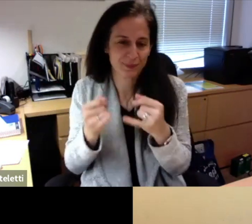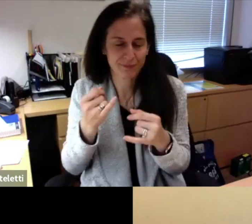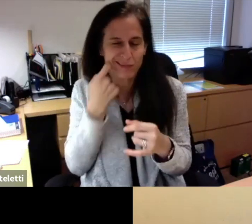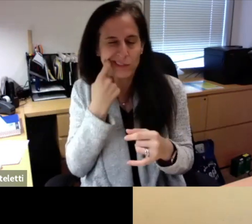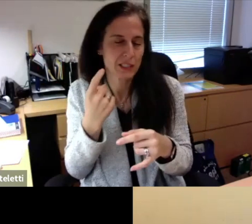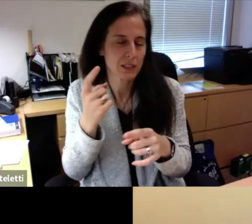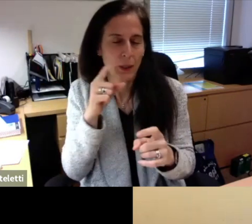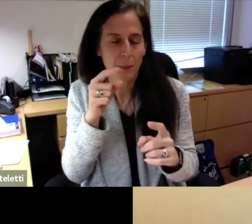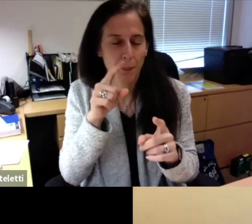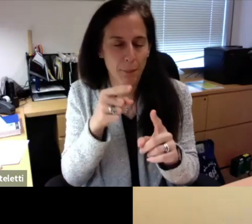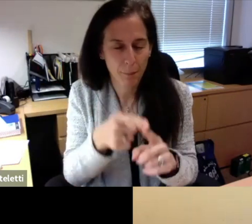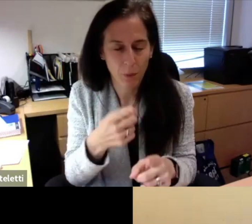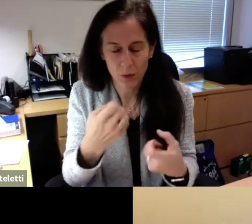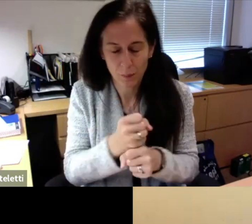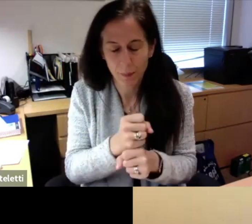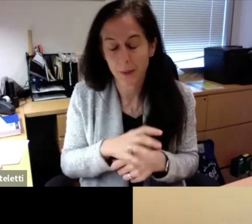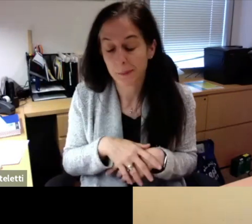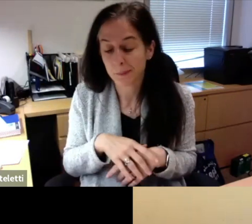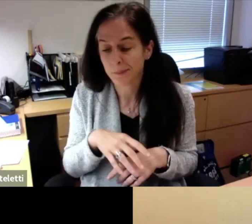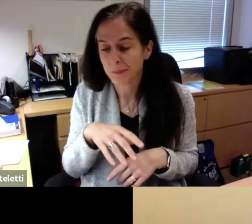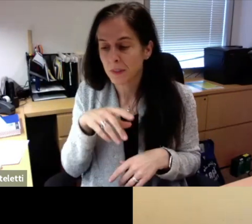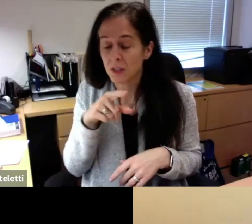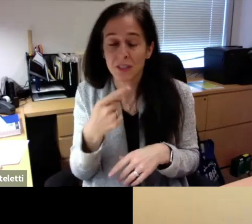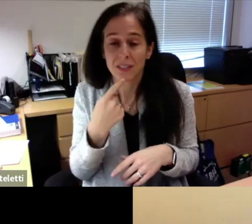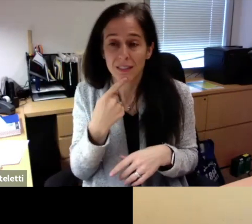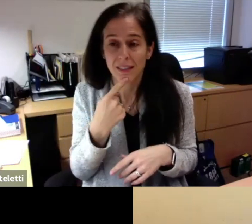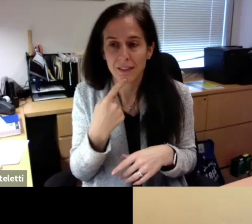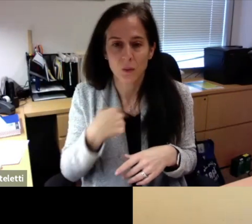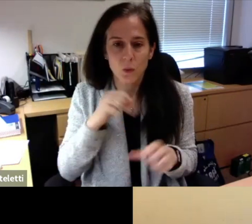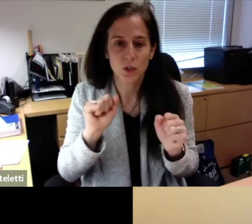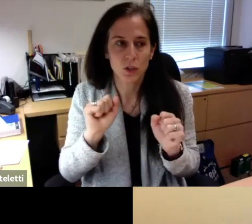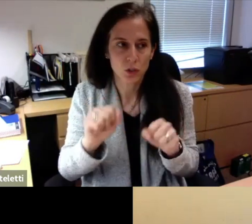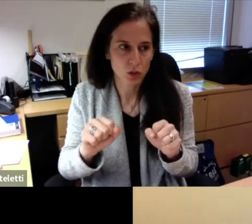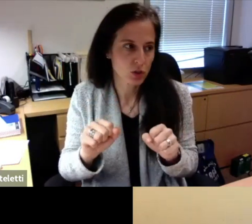to the last part, your last point that you were making.